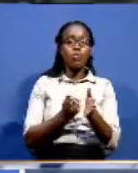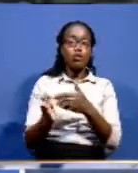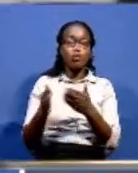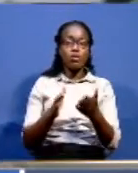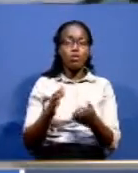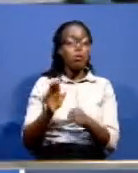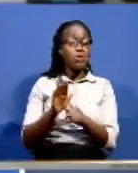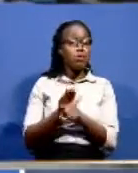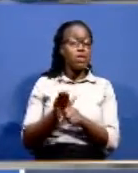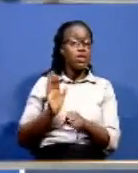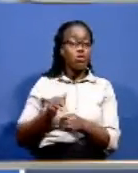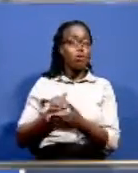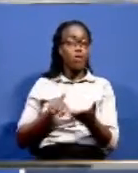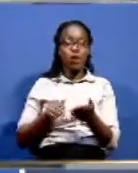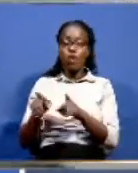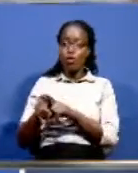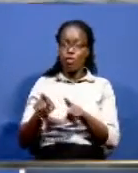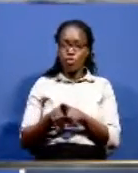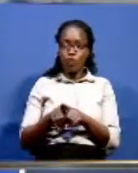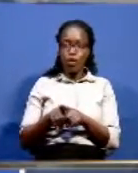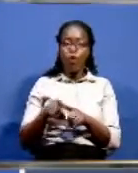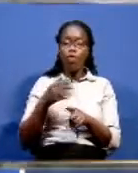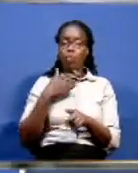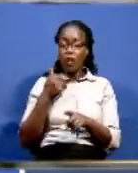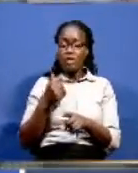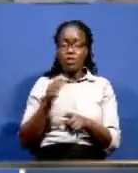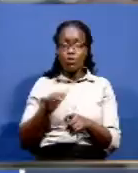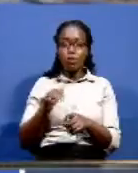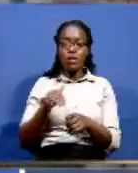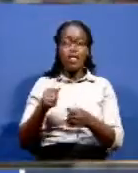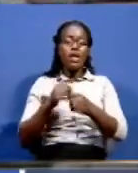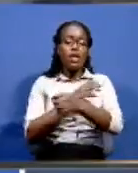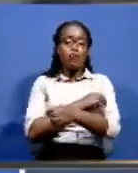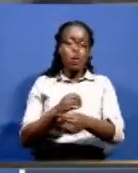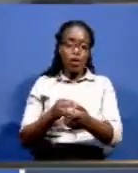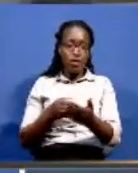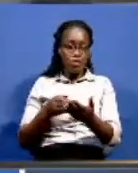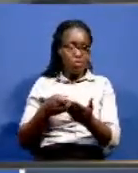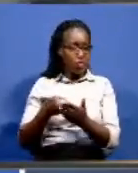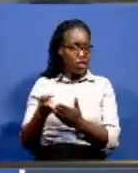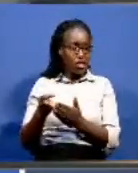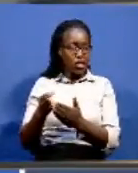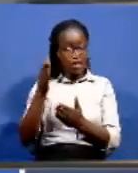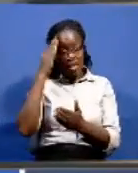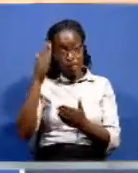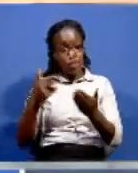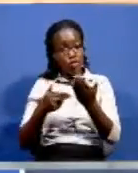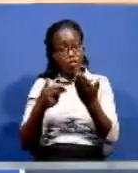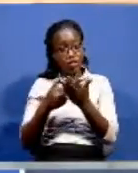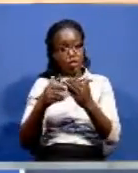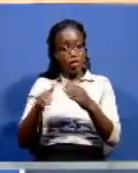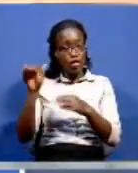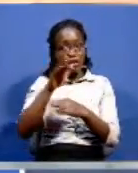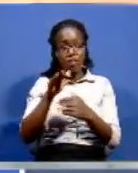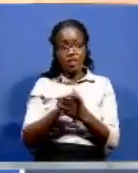women, calls were also made to support women through financial empowerment and awareness on technological advancements.